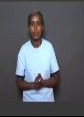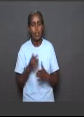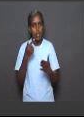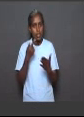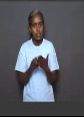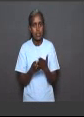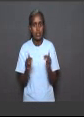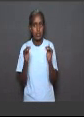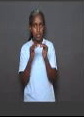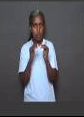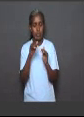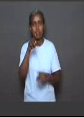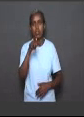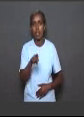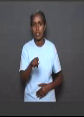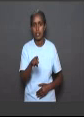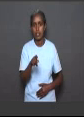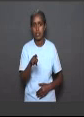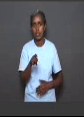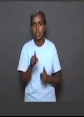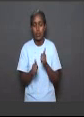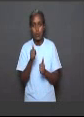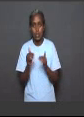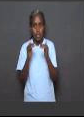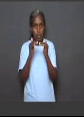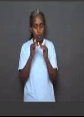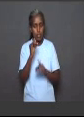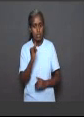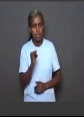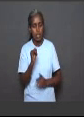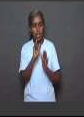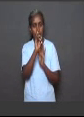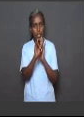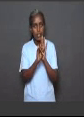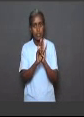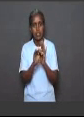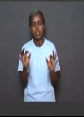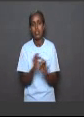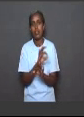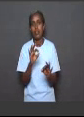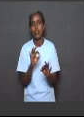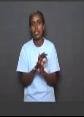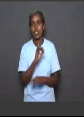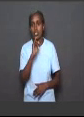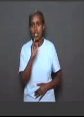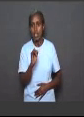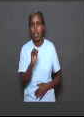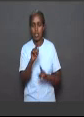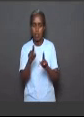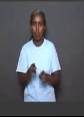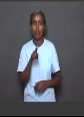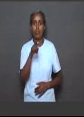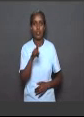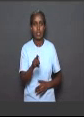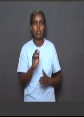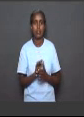This equals x, which equals the identity function I of